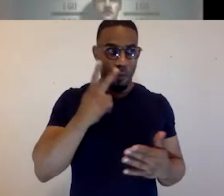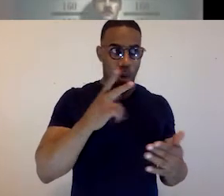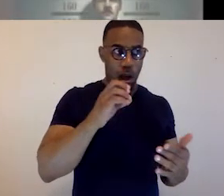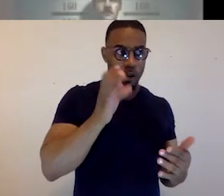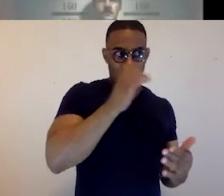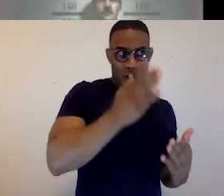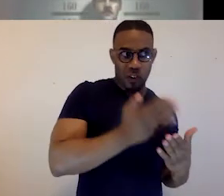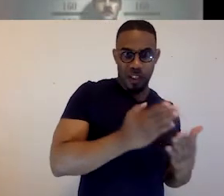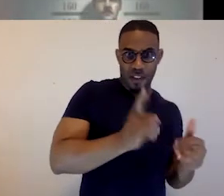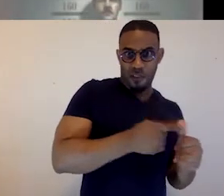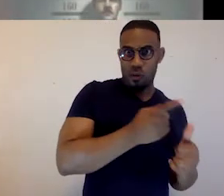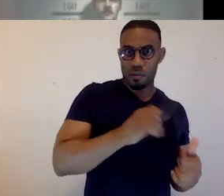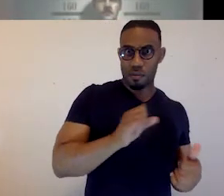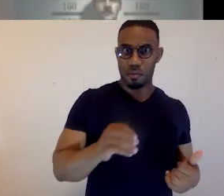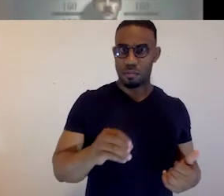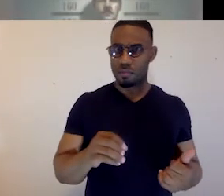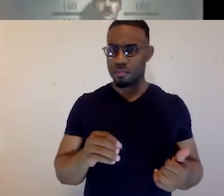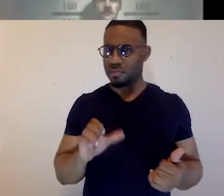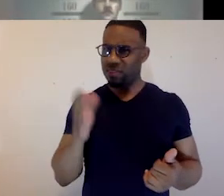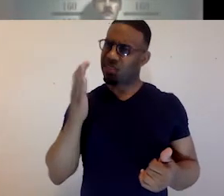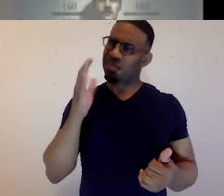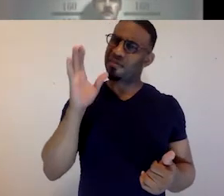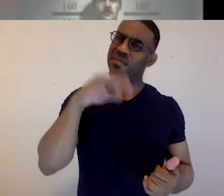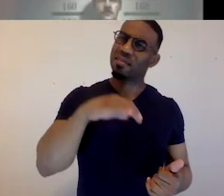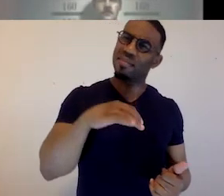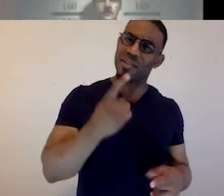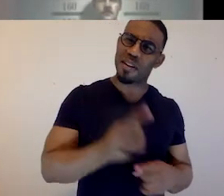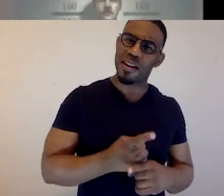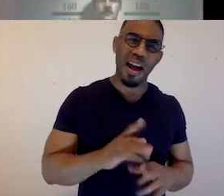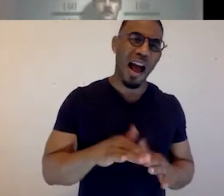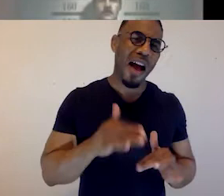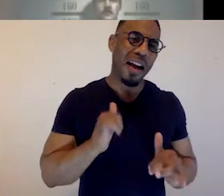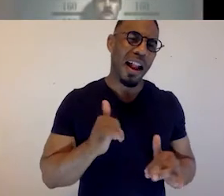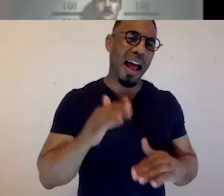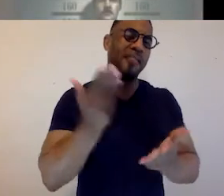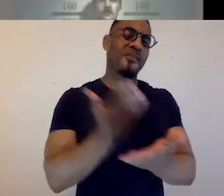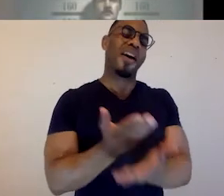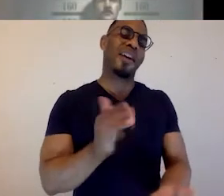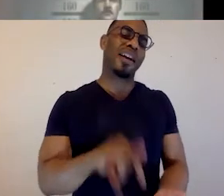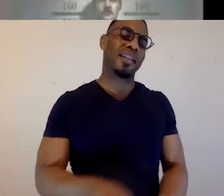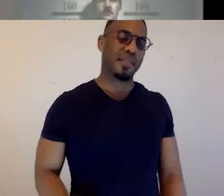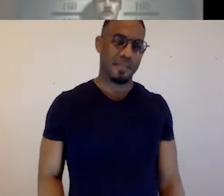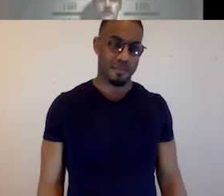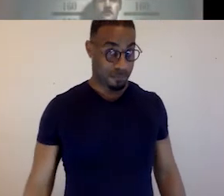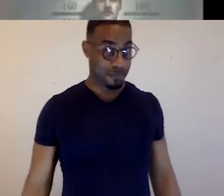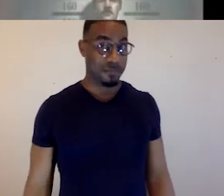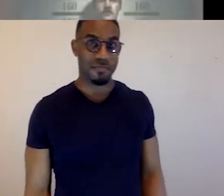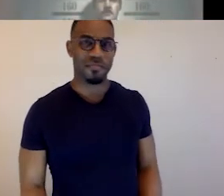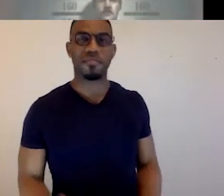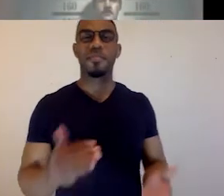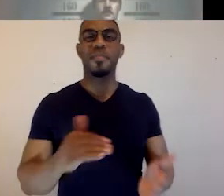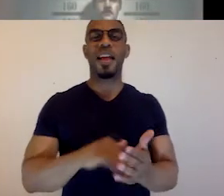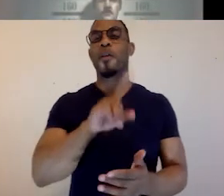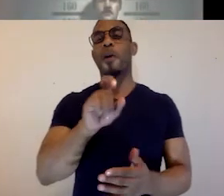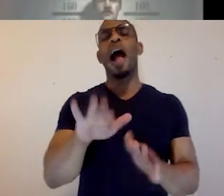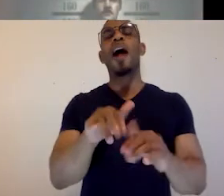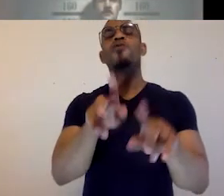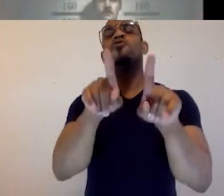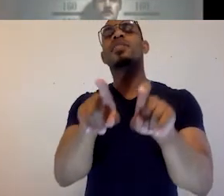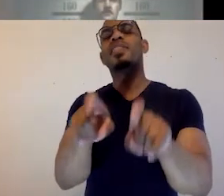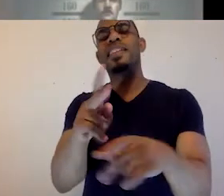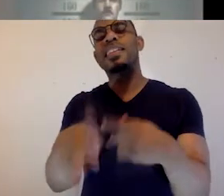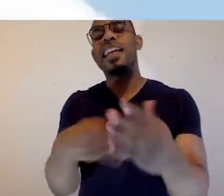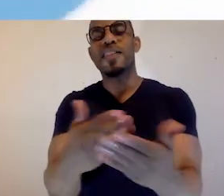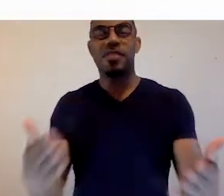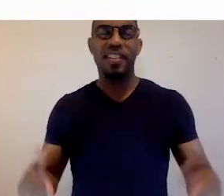watched Stranger Things. So this seems a bit off, but how can I verify this, right? So again, the question, how do you test this